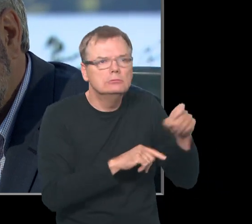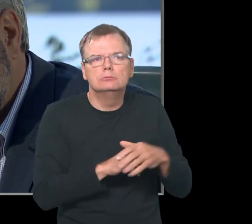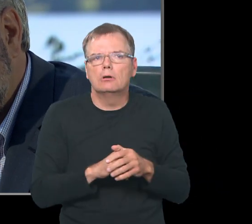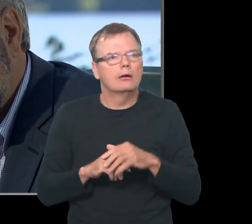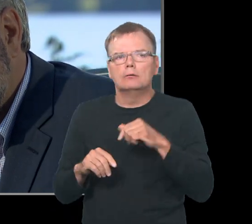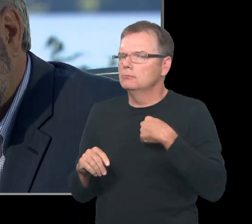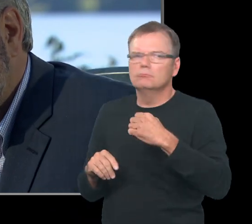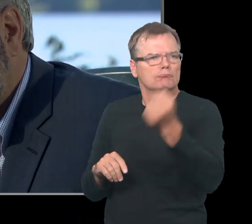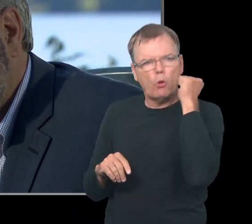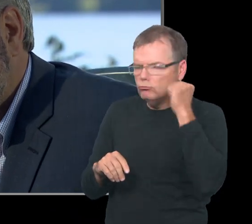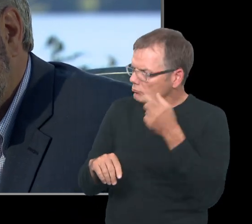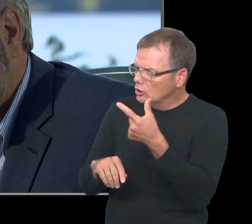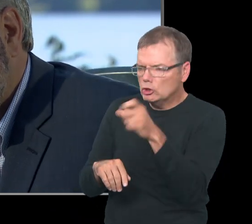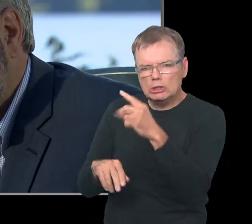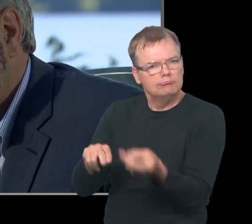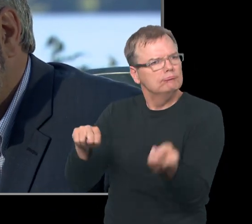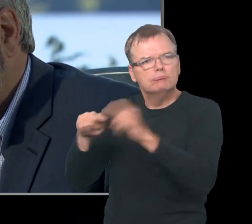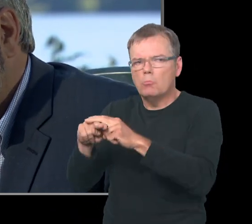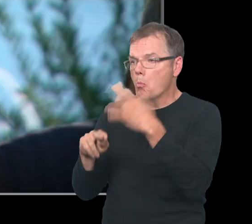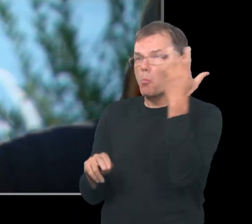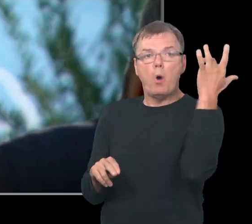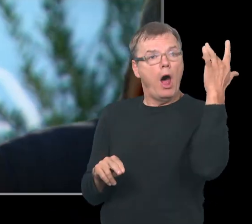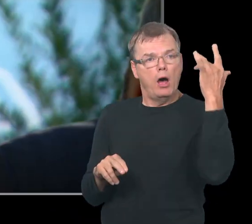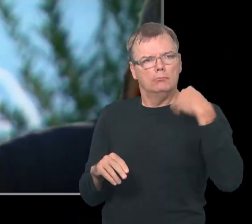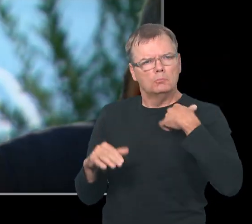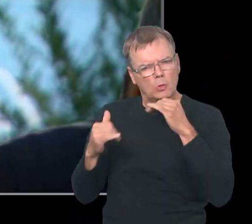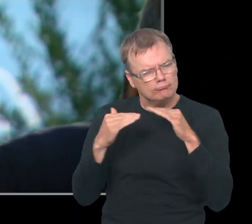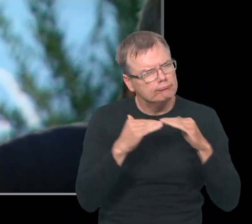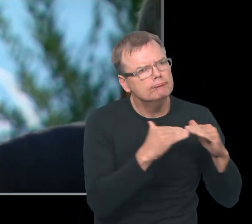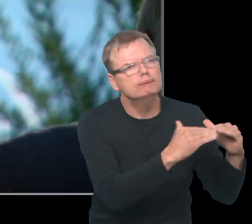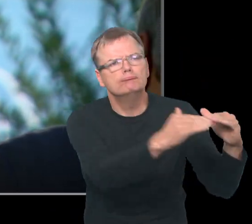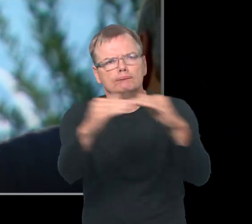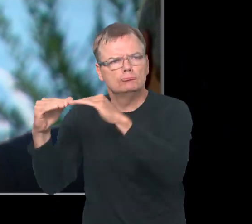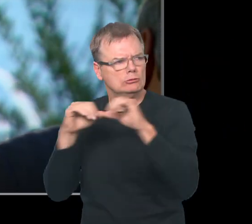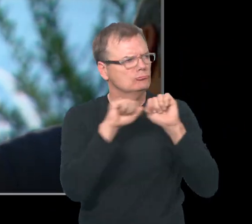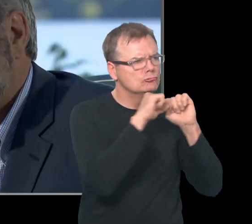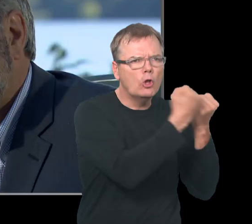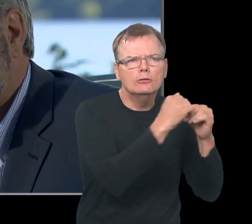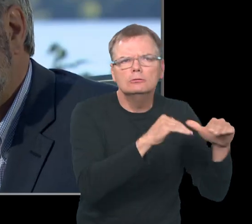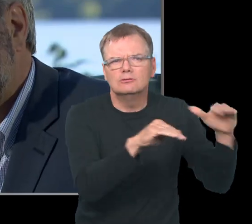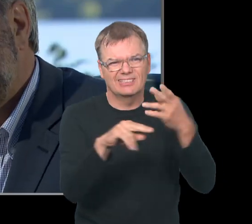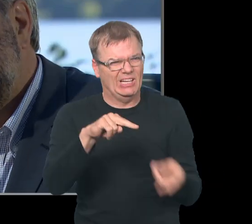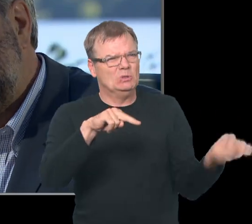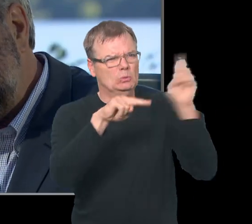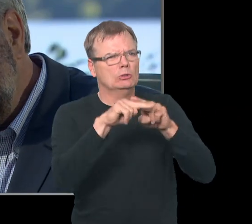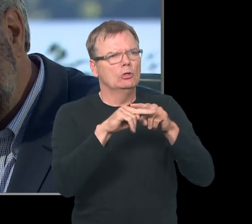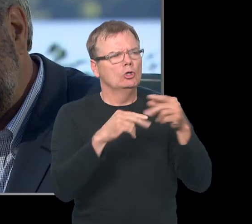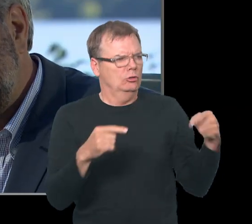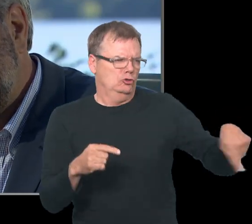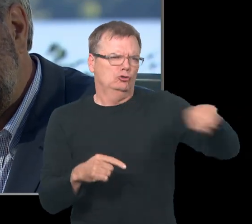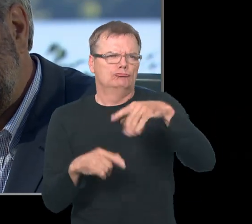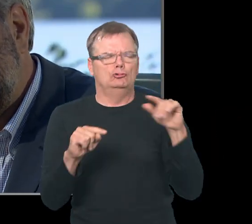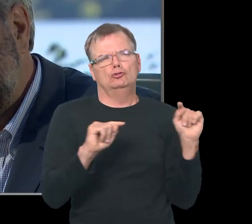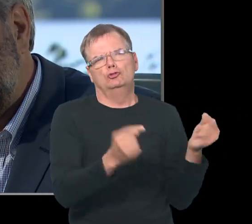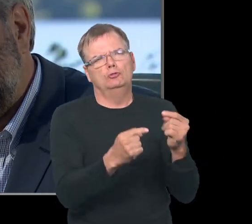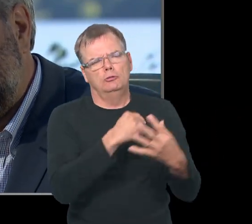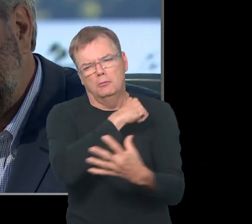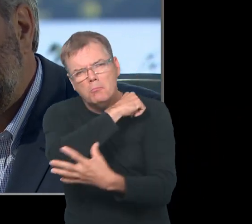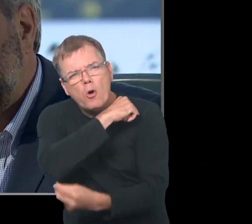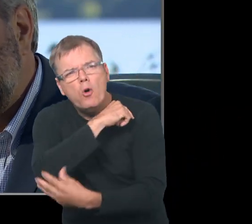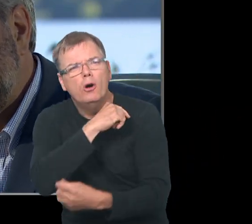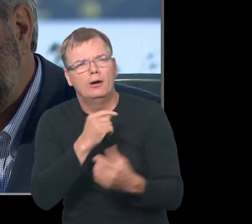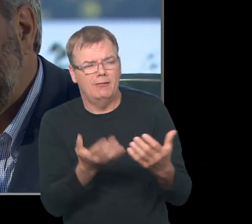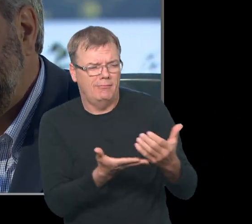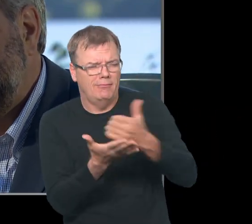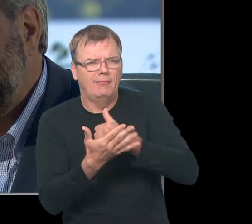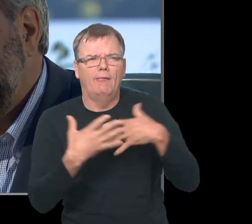hurts poor people the most, and we would not go there. Income splitting. We're going to get rid of the new income splitting that they brought in